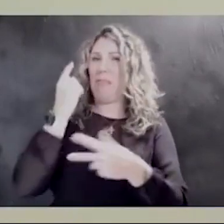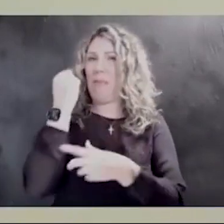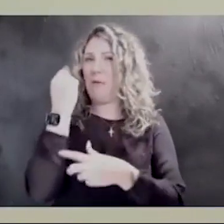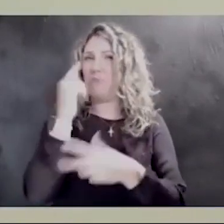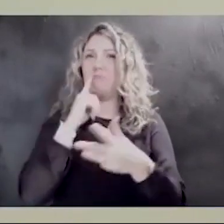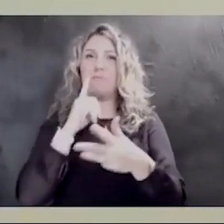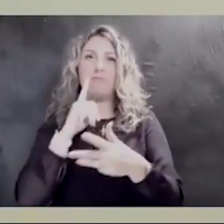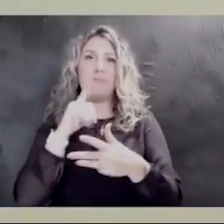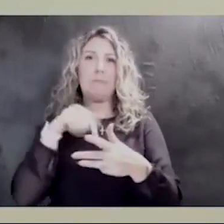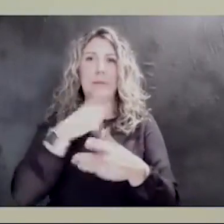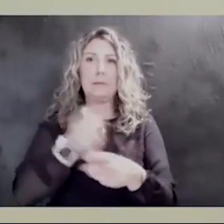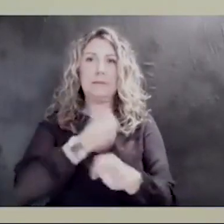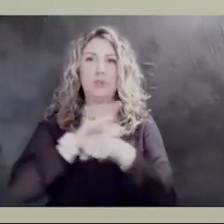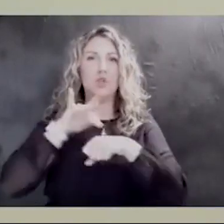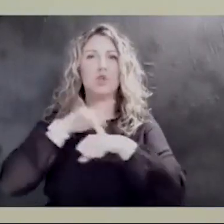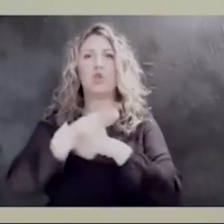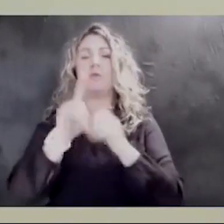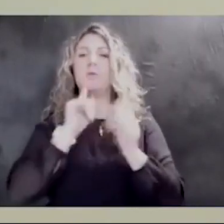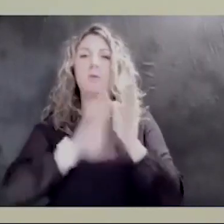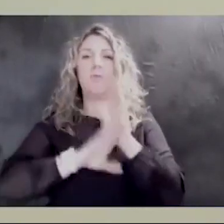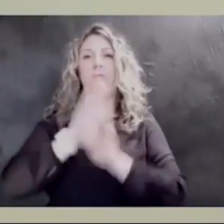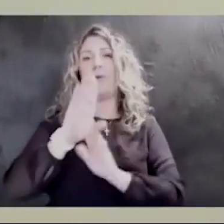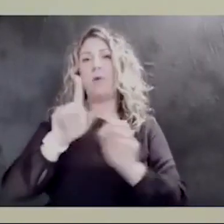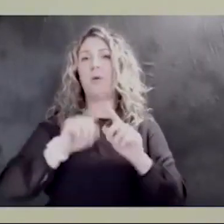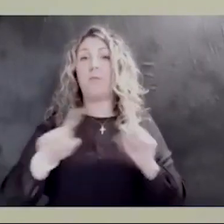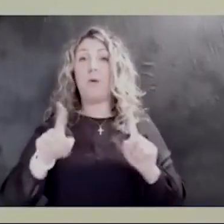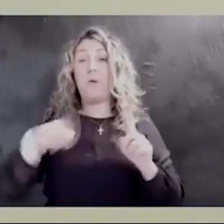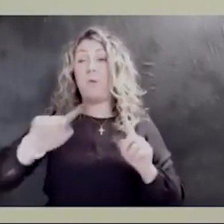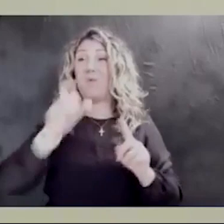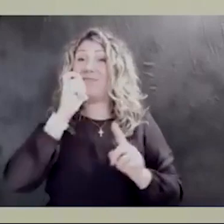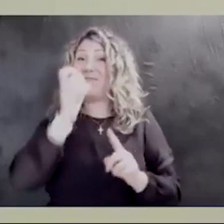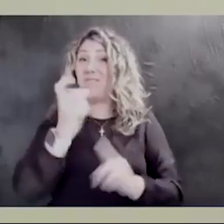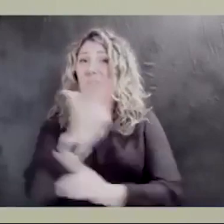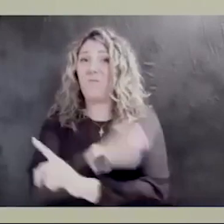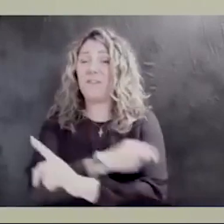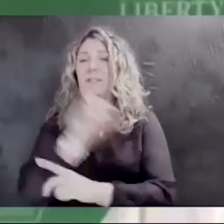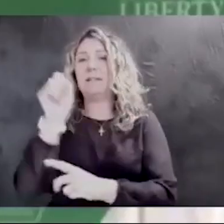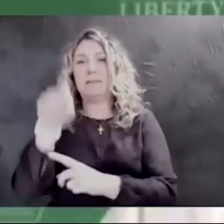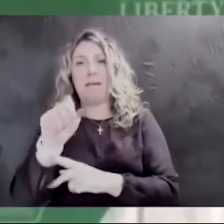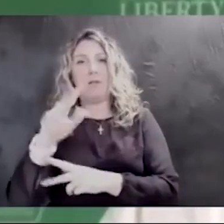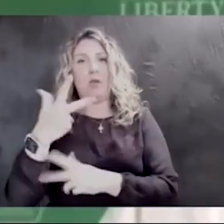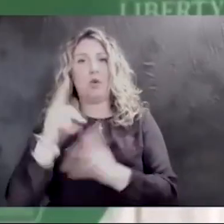certainly, for those unvaccinated, we're in the third wave. Dr. Adiga.